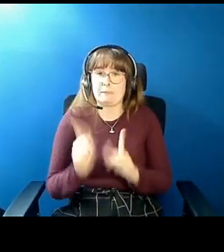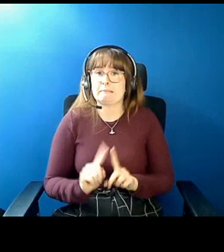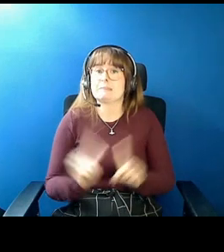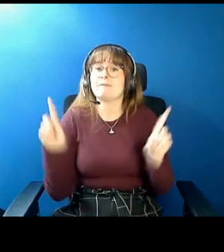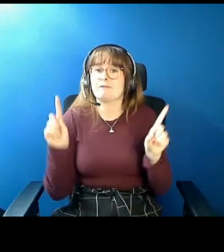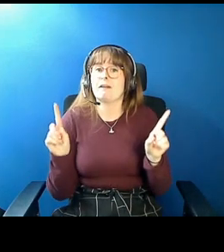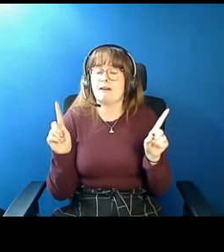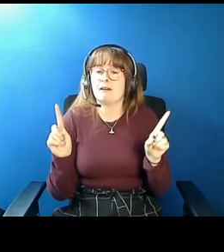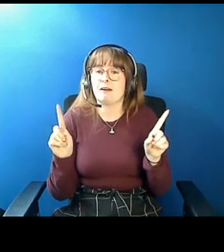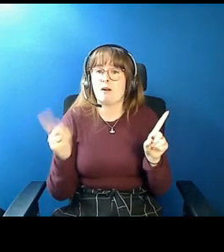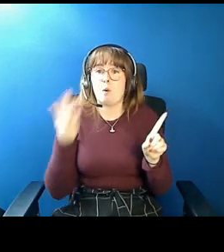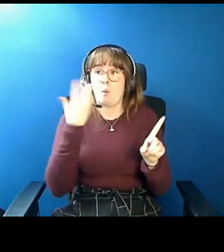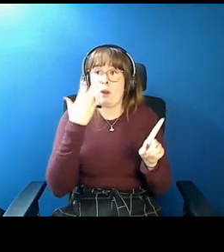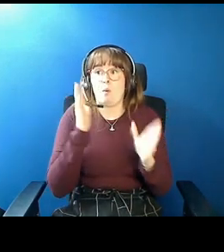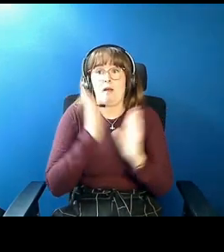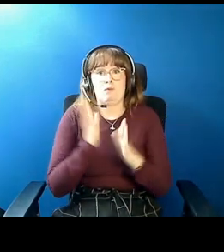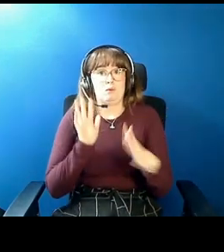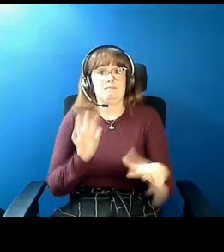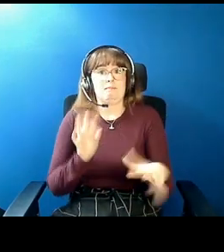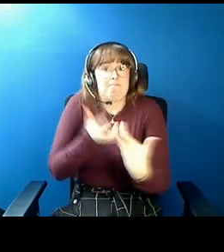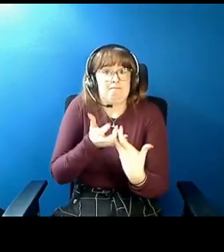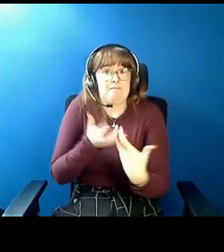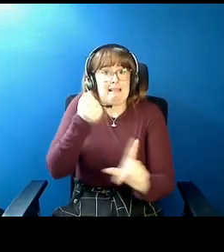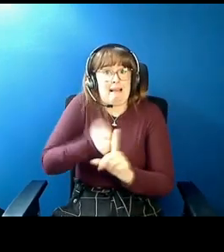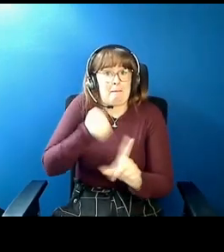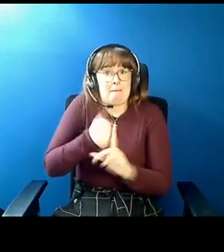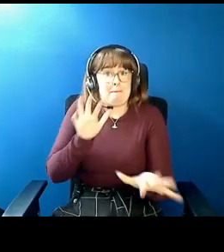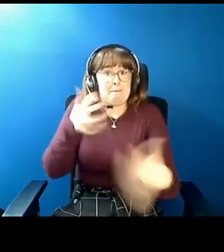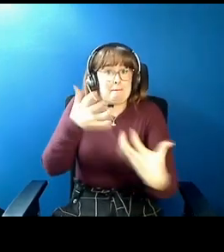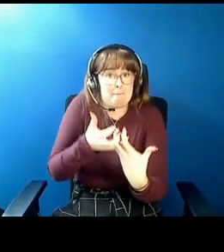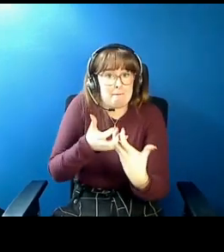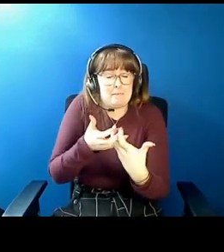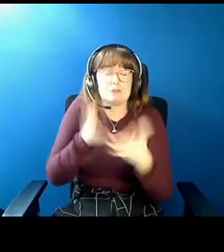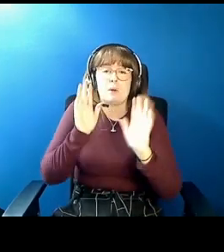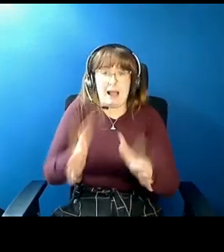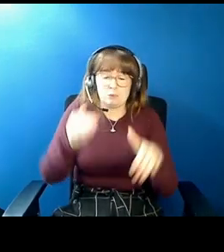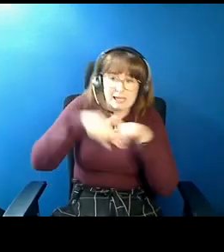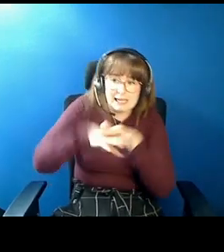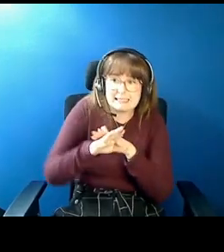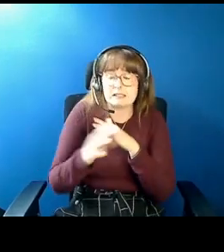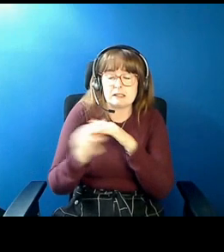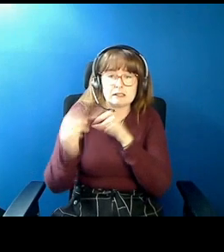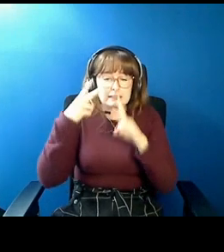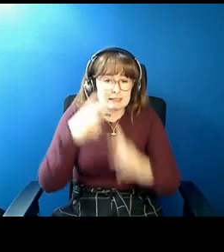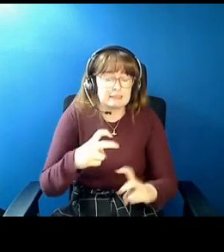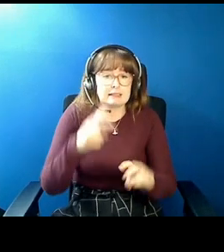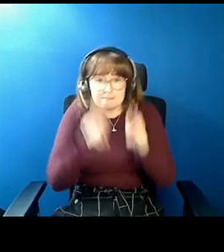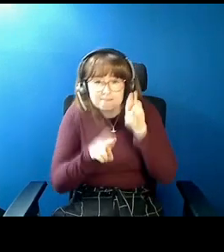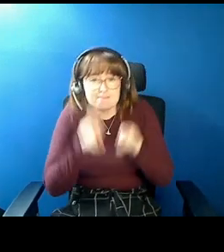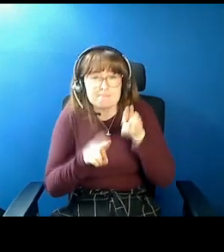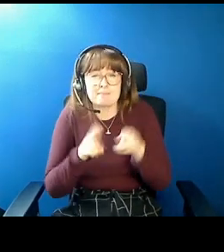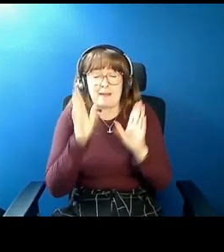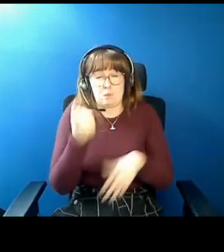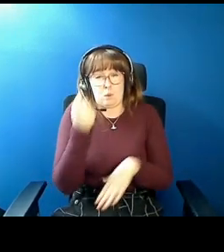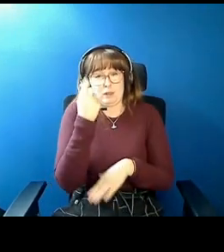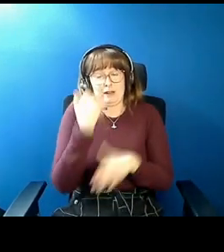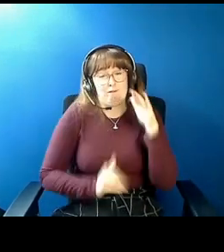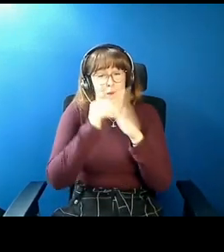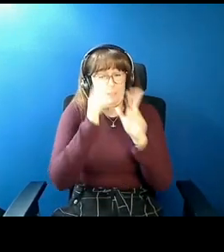actually delivering a retrofit campaign, you need to get in and do retrofit assessments and really understand the detail of those